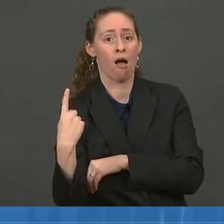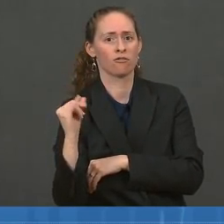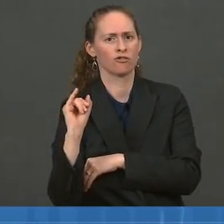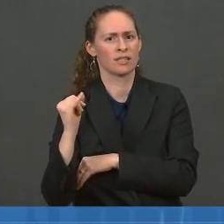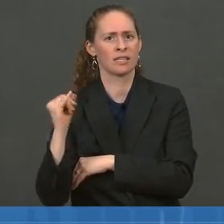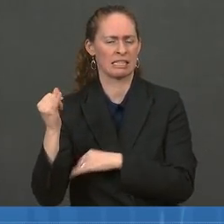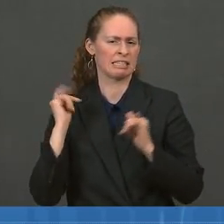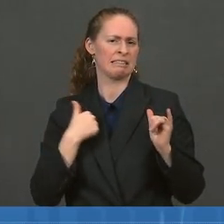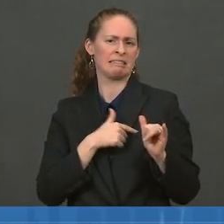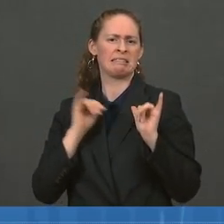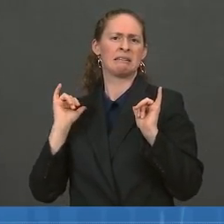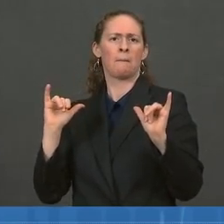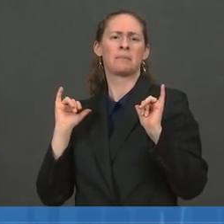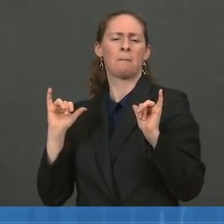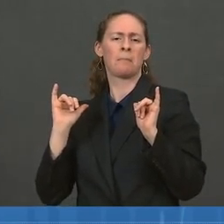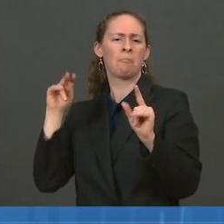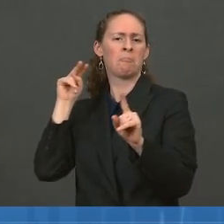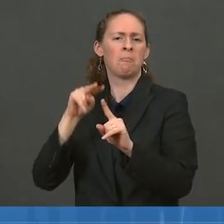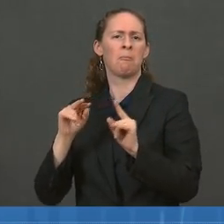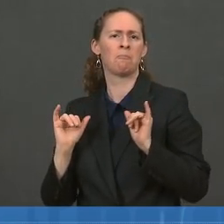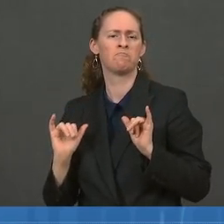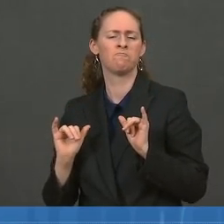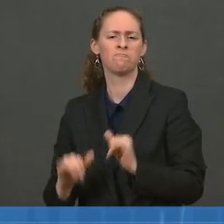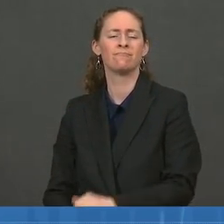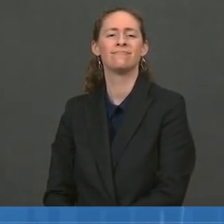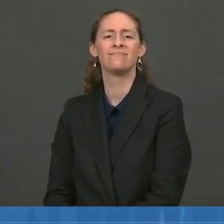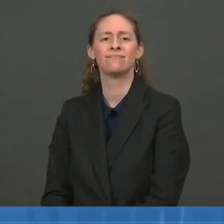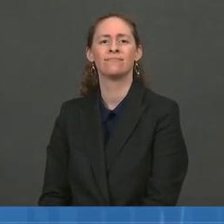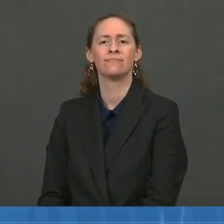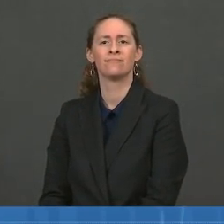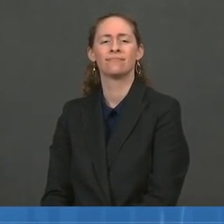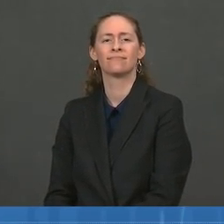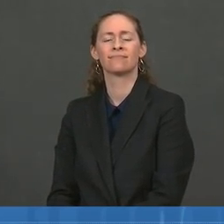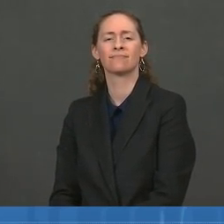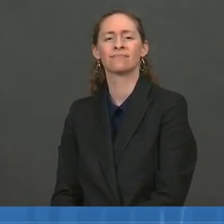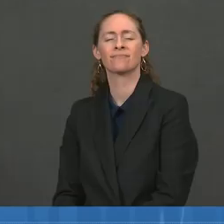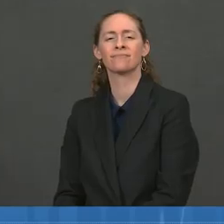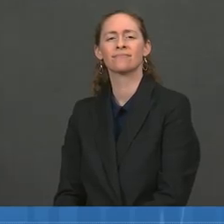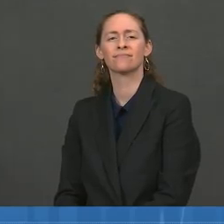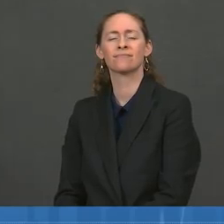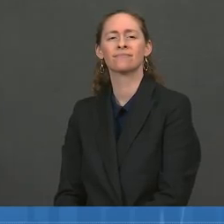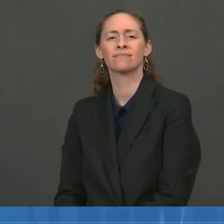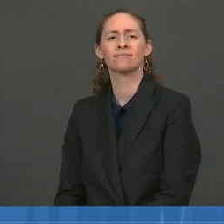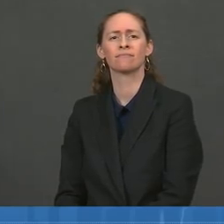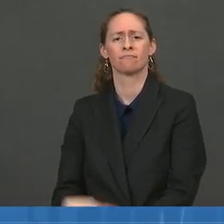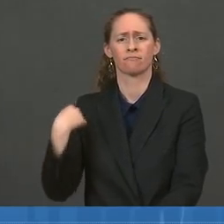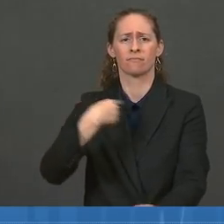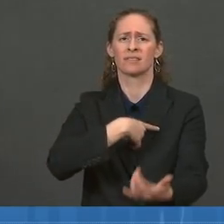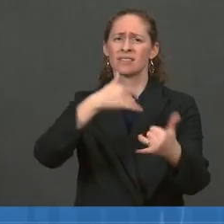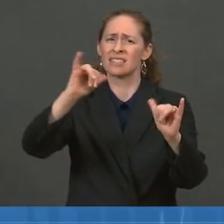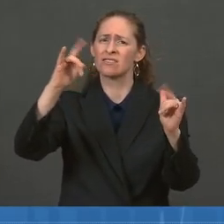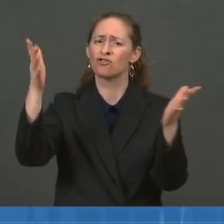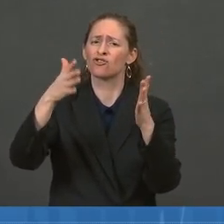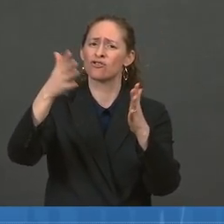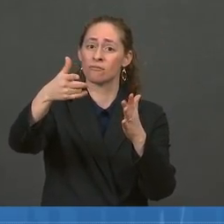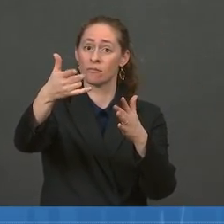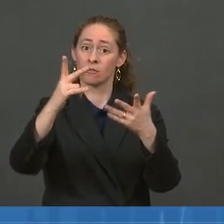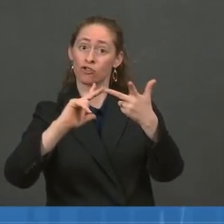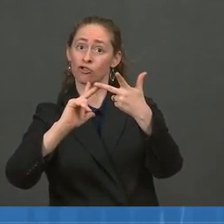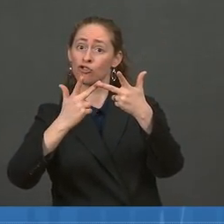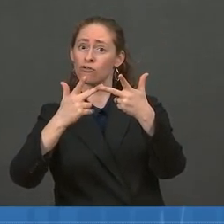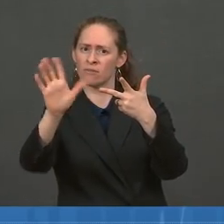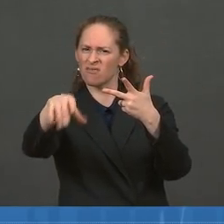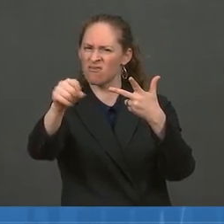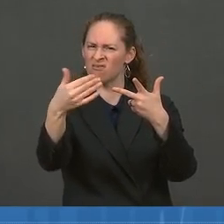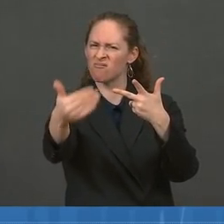your boost, but we are not changing the definition of fully vaccinated right now. Thank you. And Dr. Fauci, how are you using the